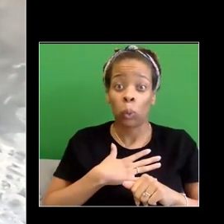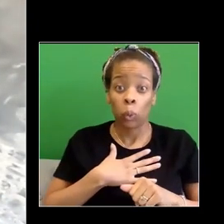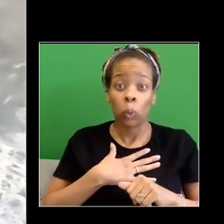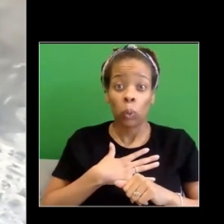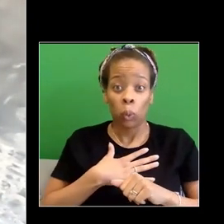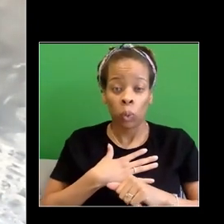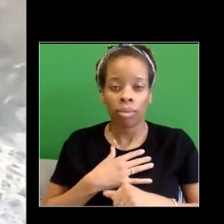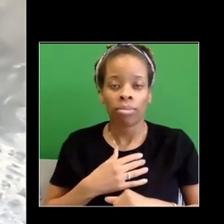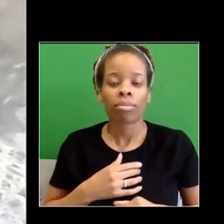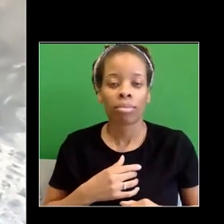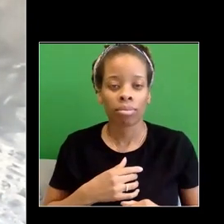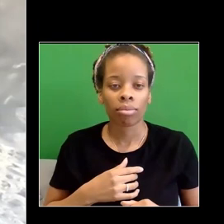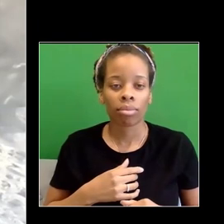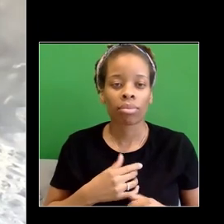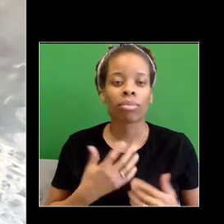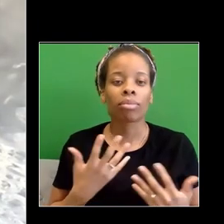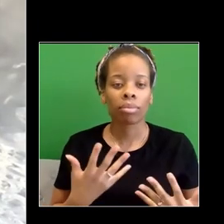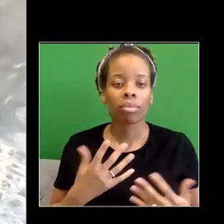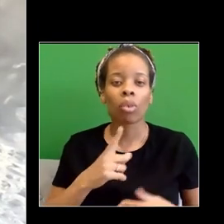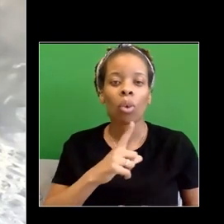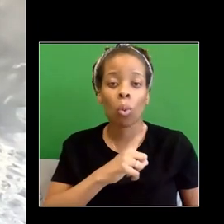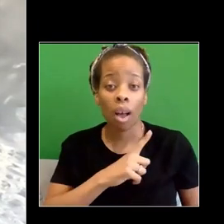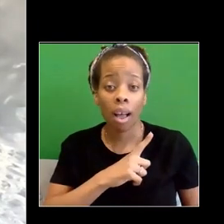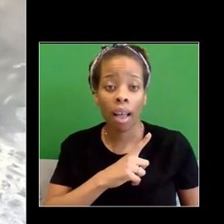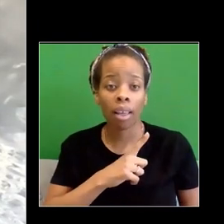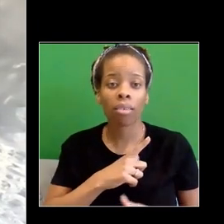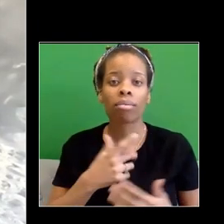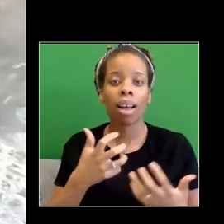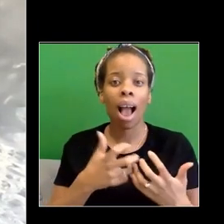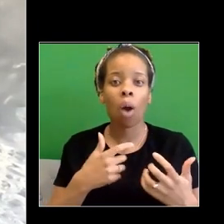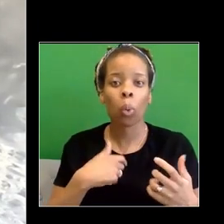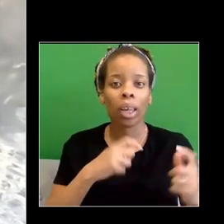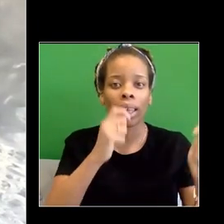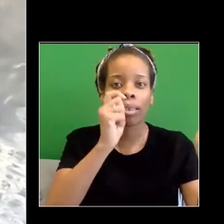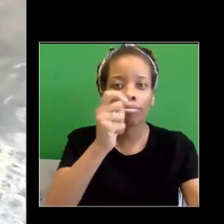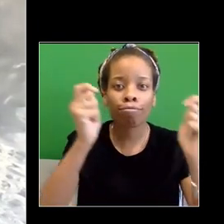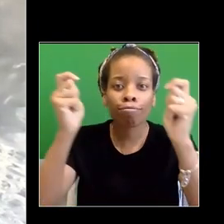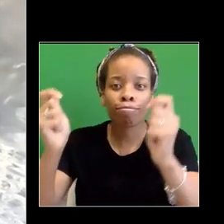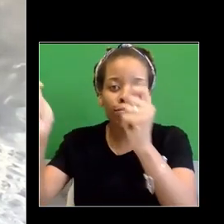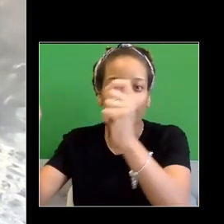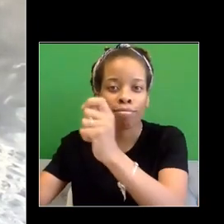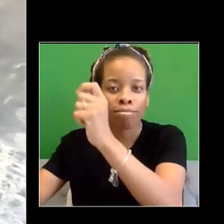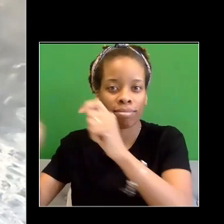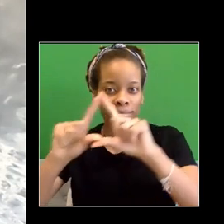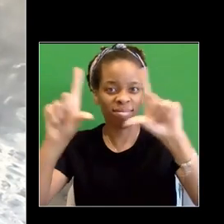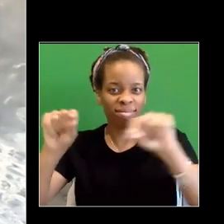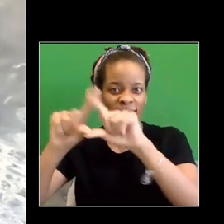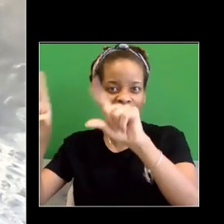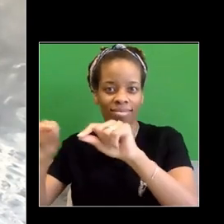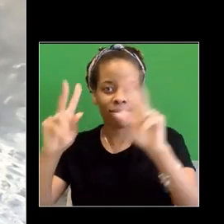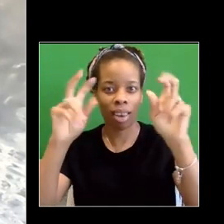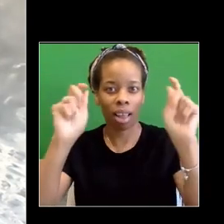mm-hmm. The way I was able, we've been able to put the titles up, because I loved the